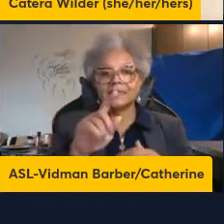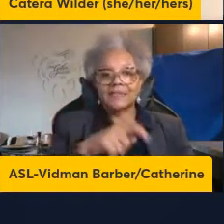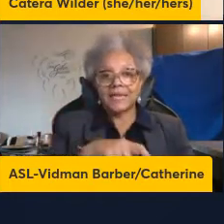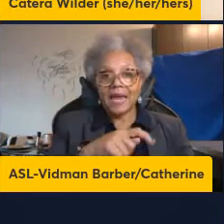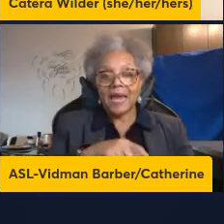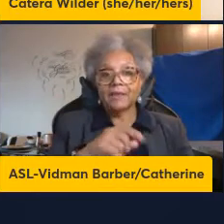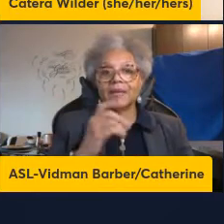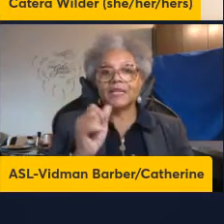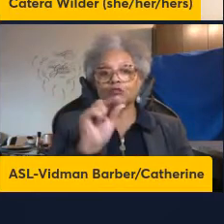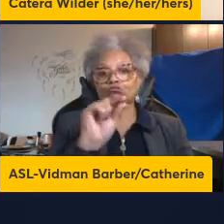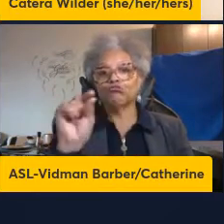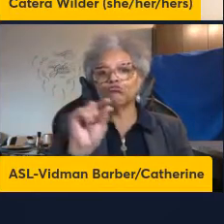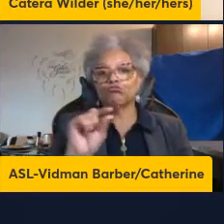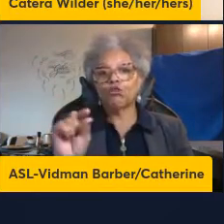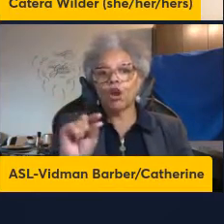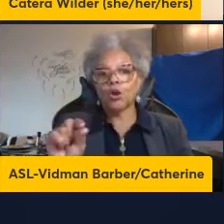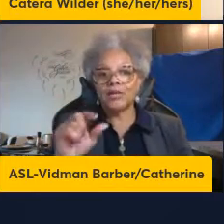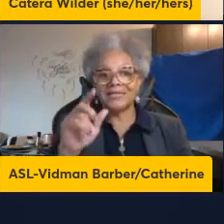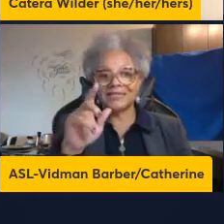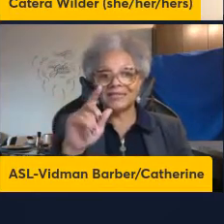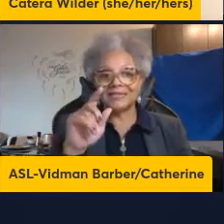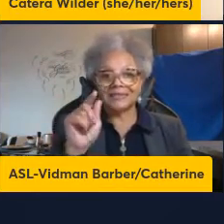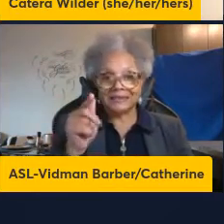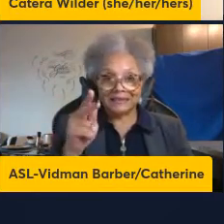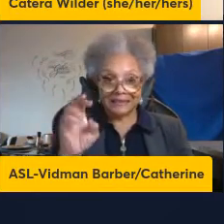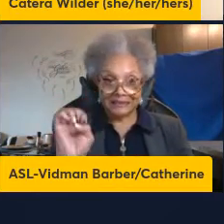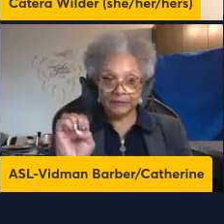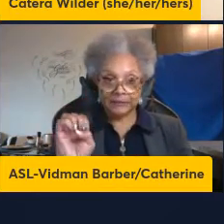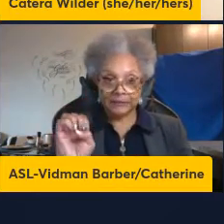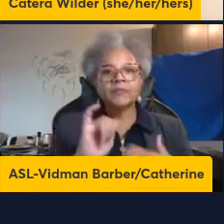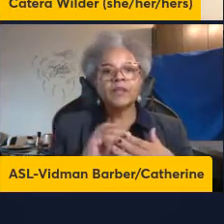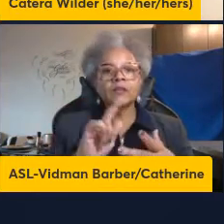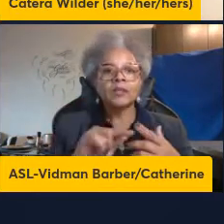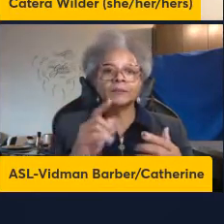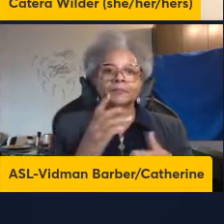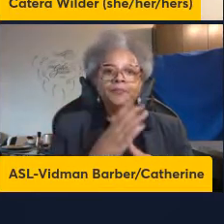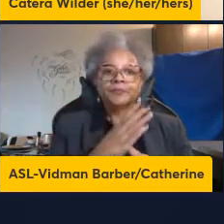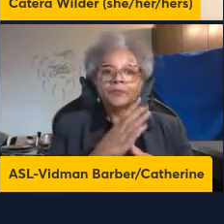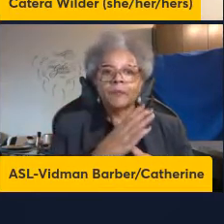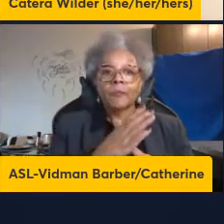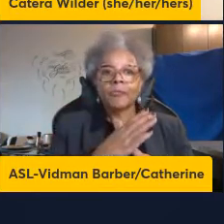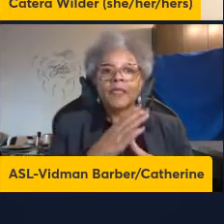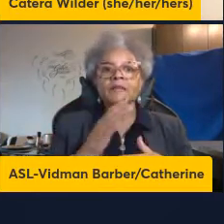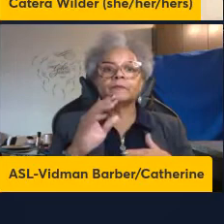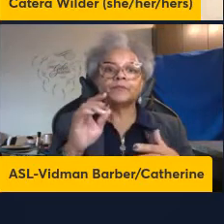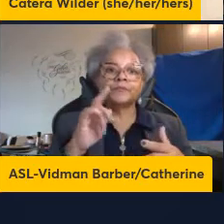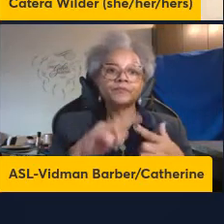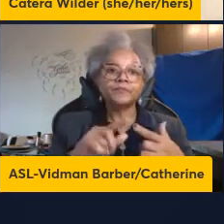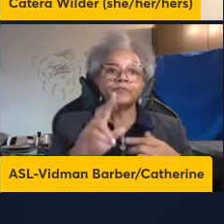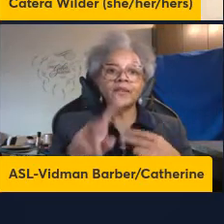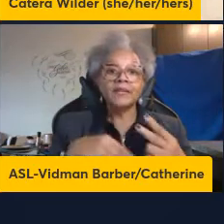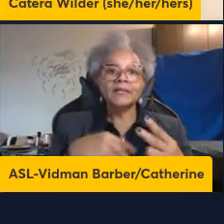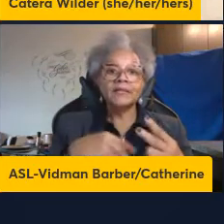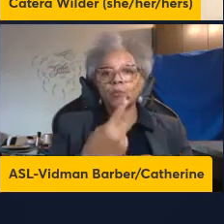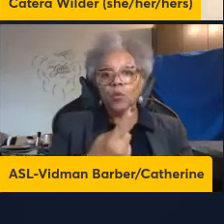there are specific genes that can be preferentially activated by the type 1 interferons. And so we did some gene